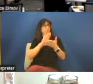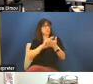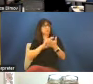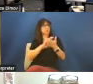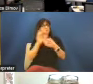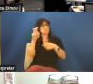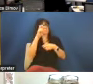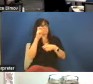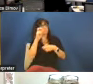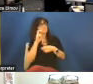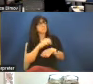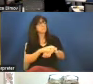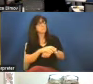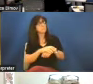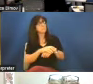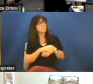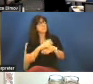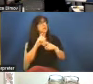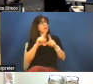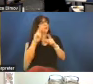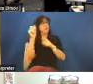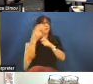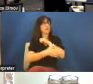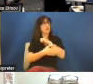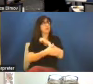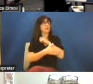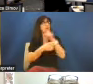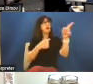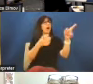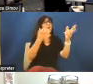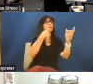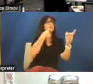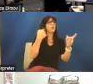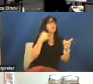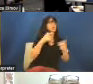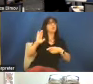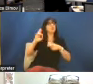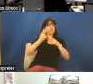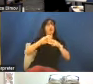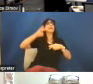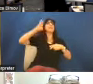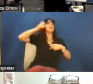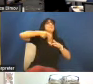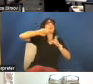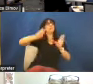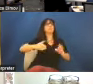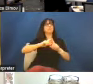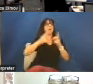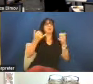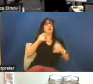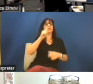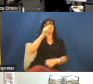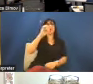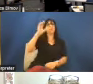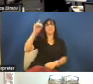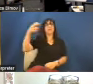Schools in Newton County. I was gonna say, we used to be called hearing specialists, but now we're starting to do the teacher of the deaf and hard